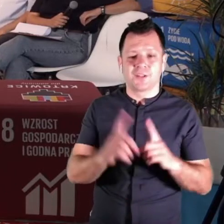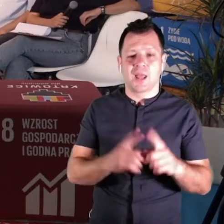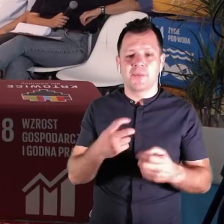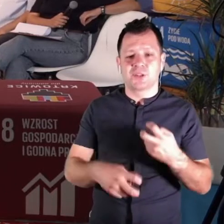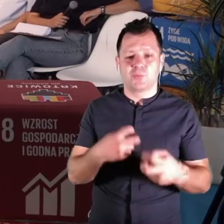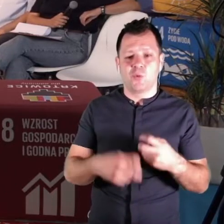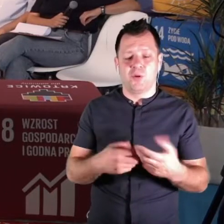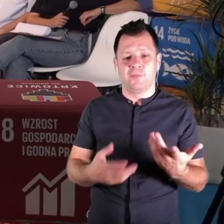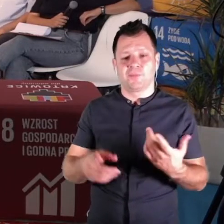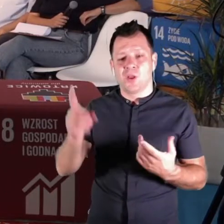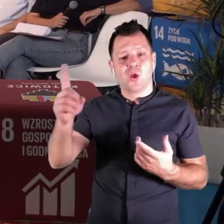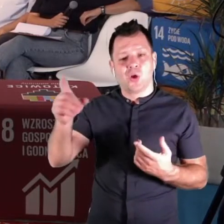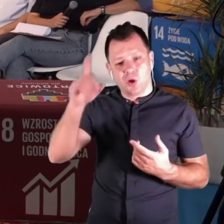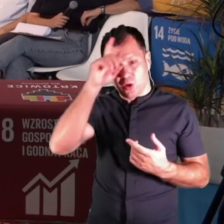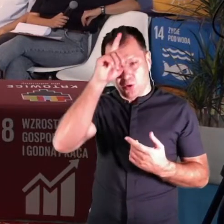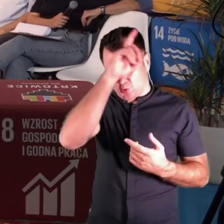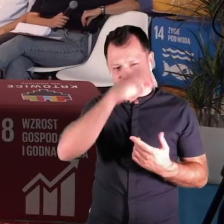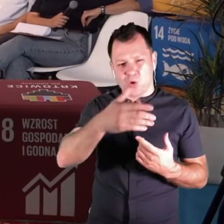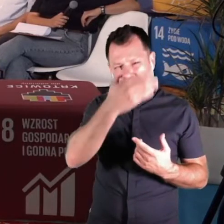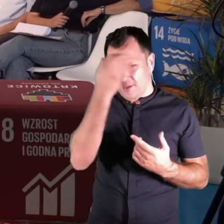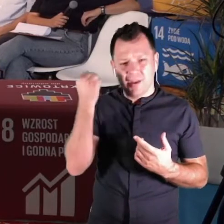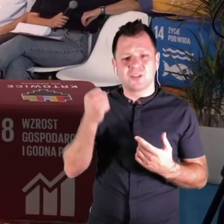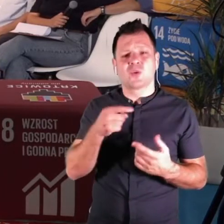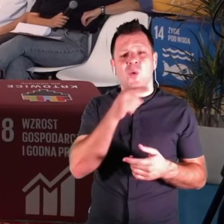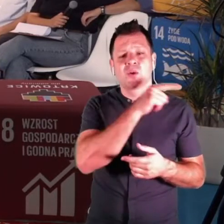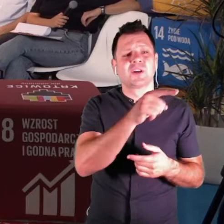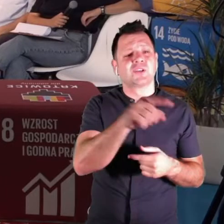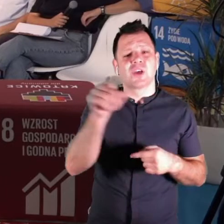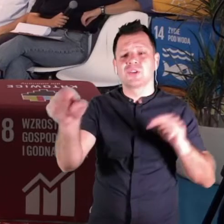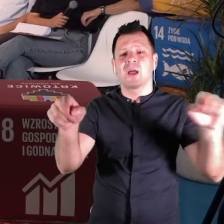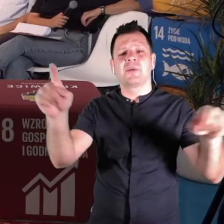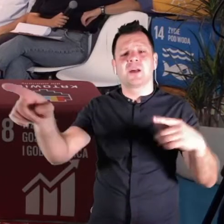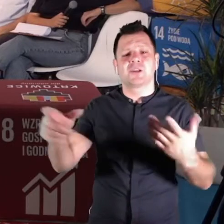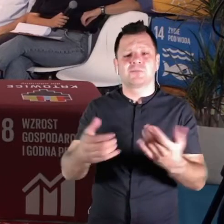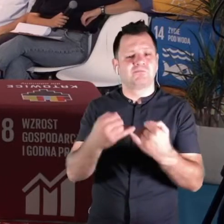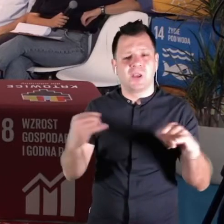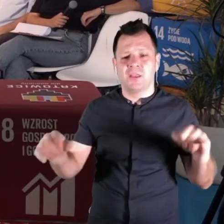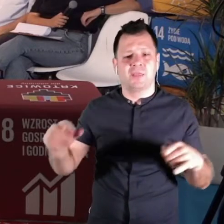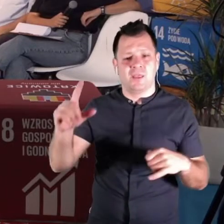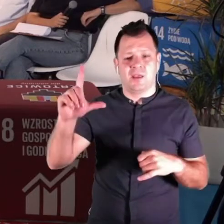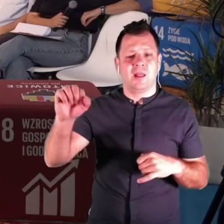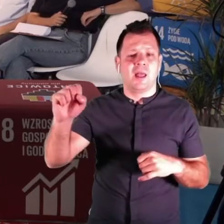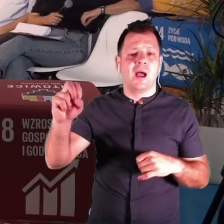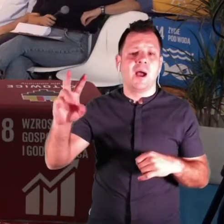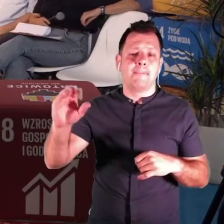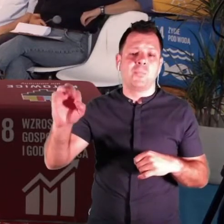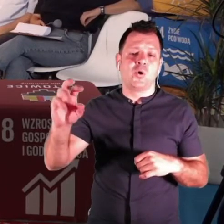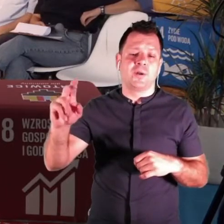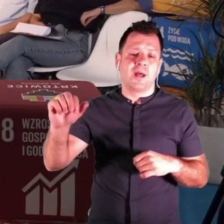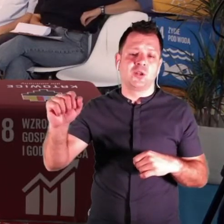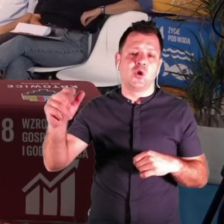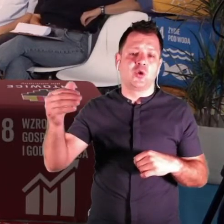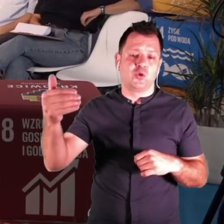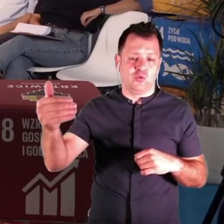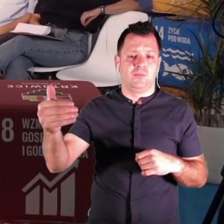So we want to take it all together and help us all rise with this lab structure.